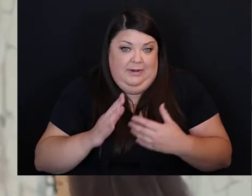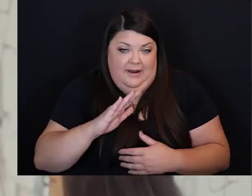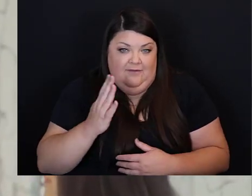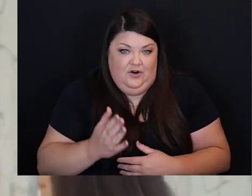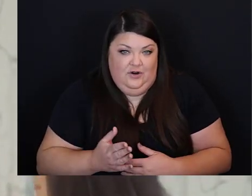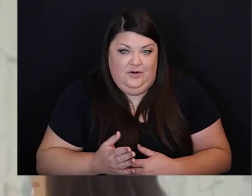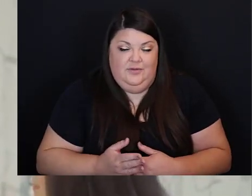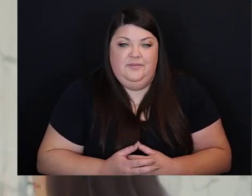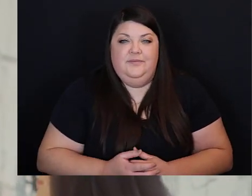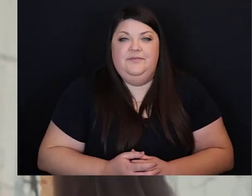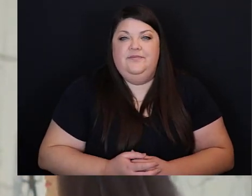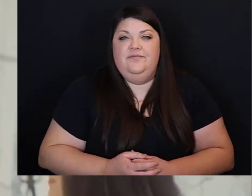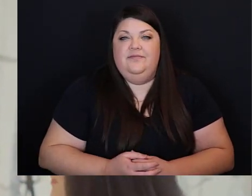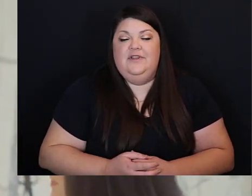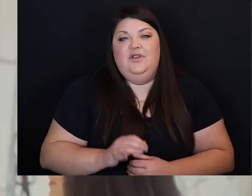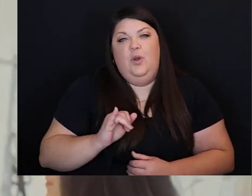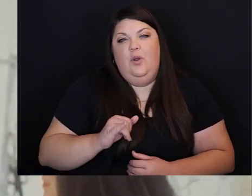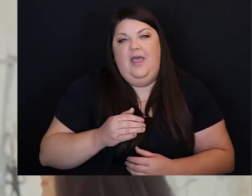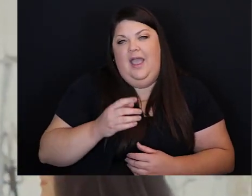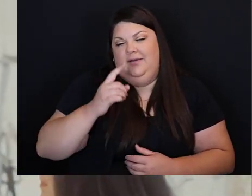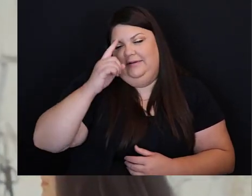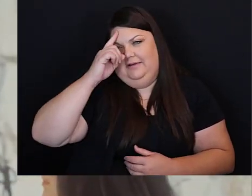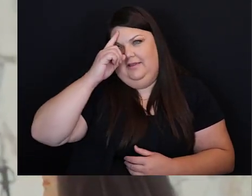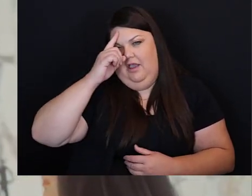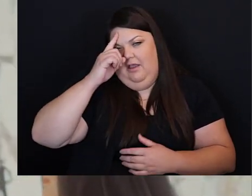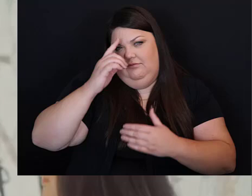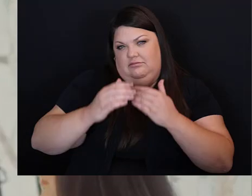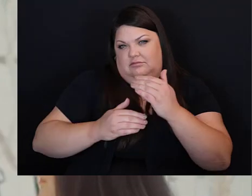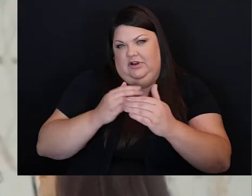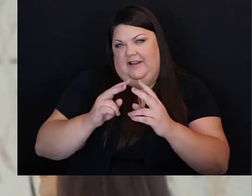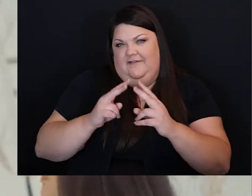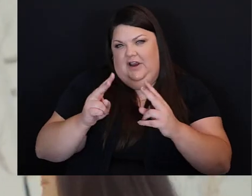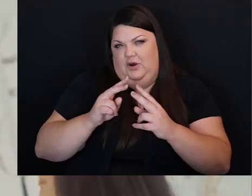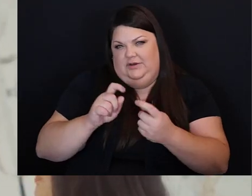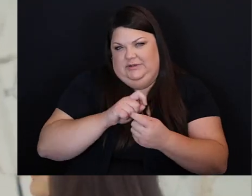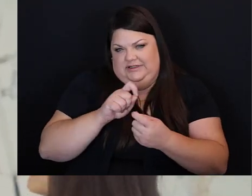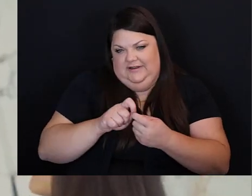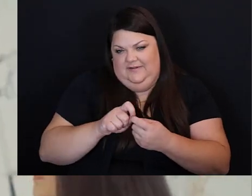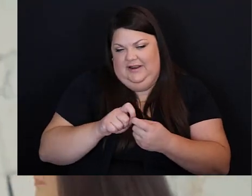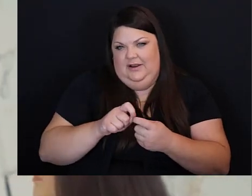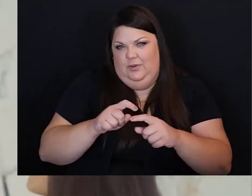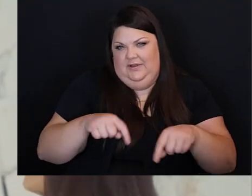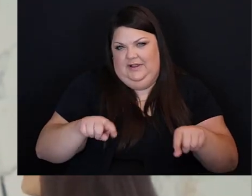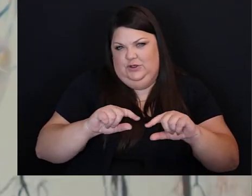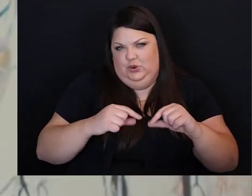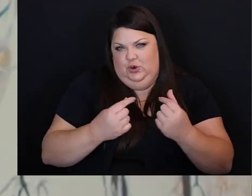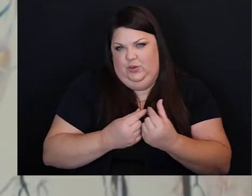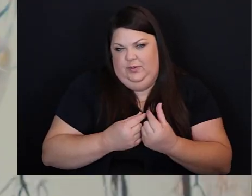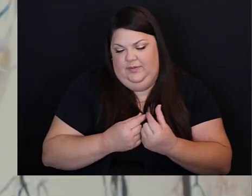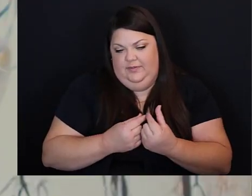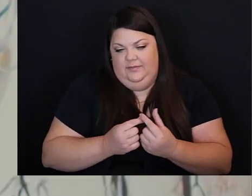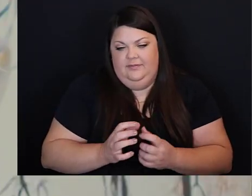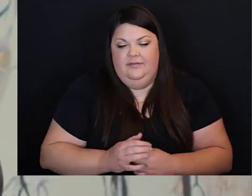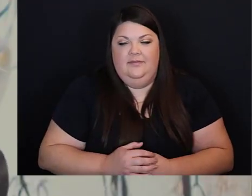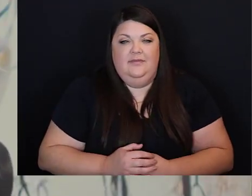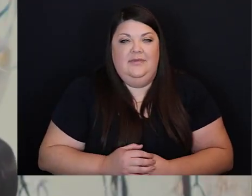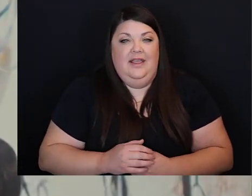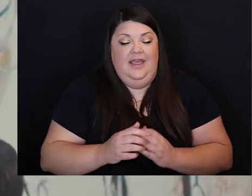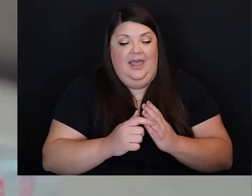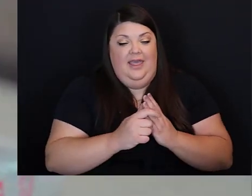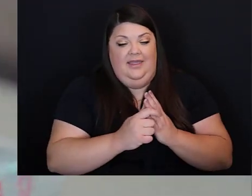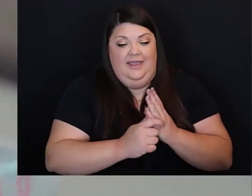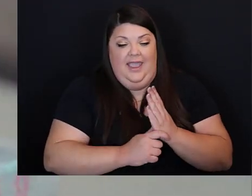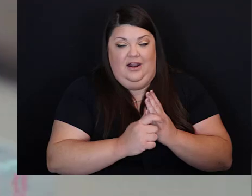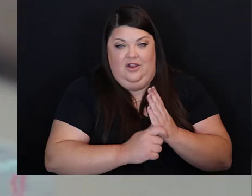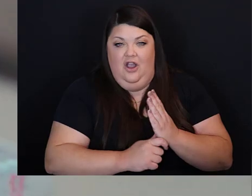end. So that way of thinking is very distinct, I think, among this group of artists. The catalog for the